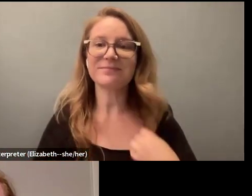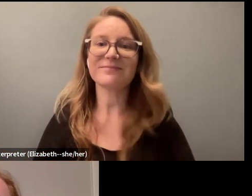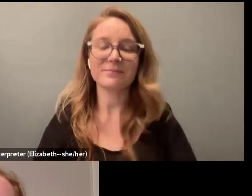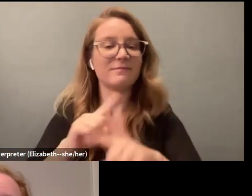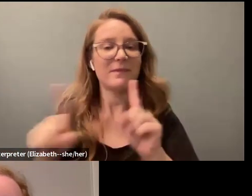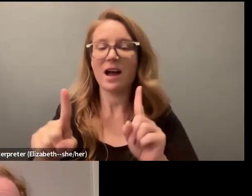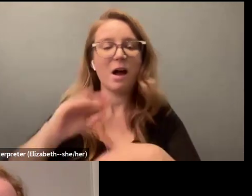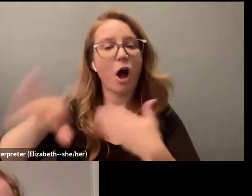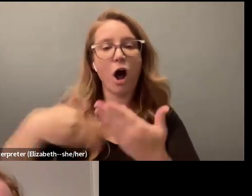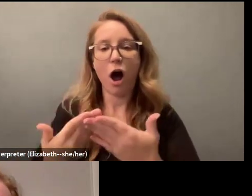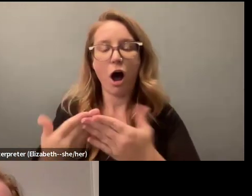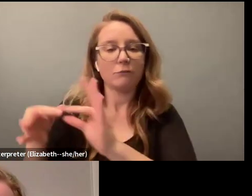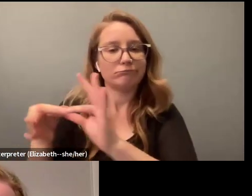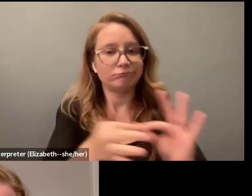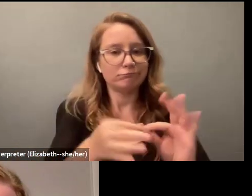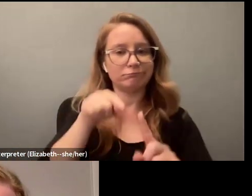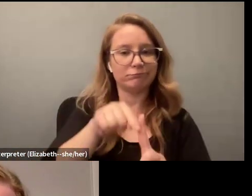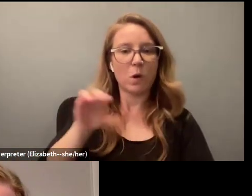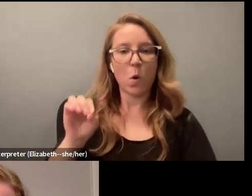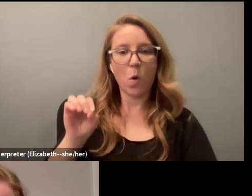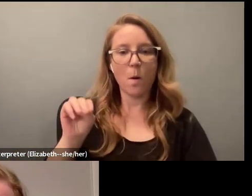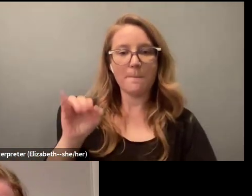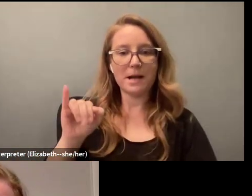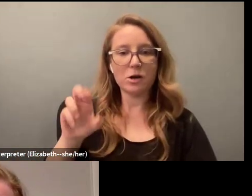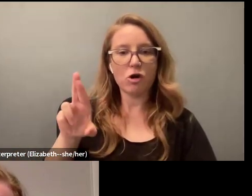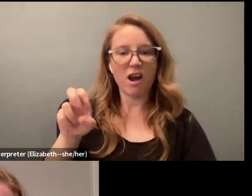But it's all based on the Omicron variant.